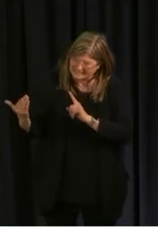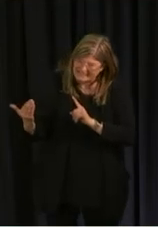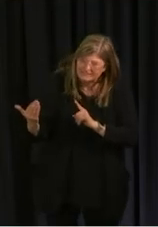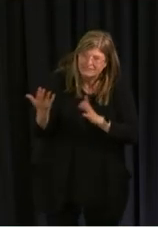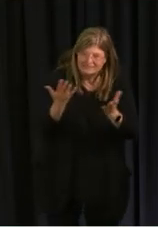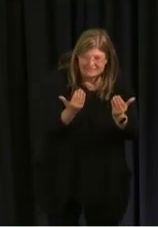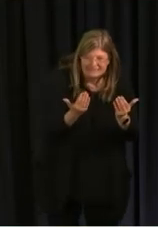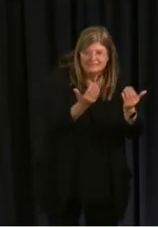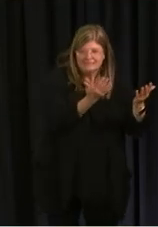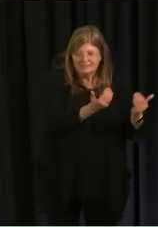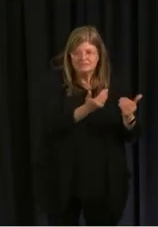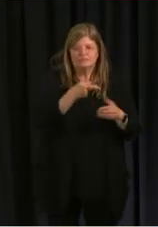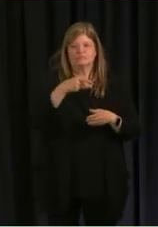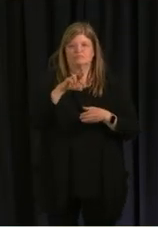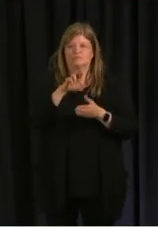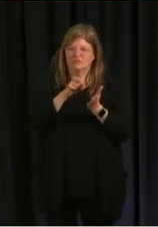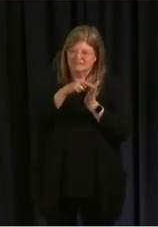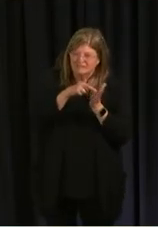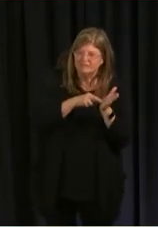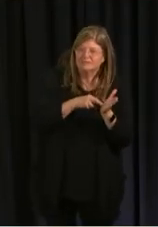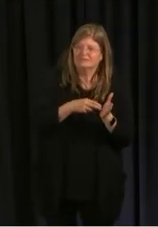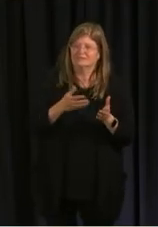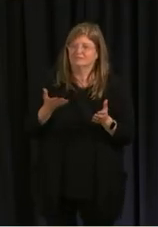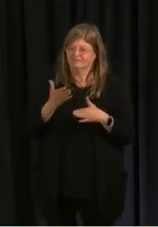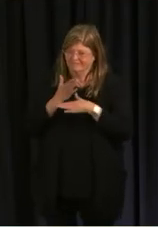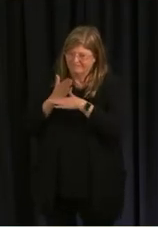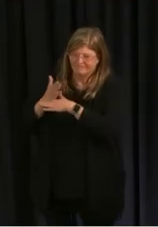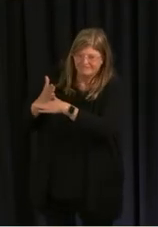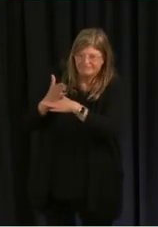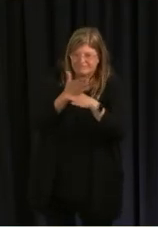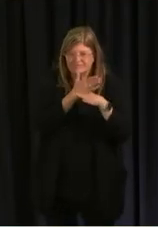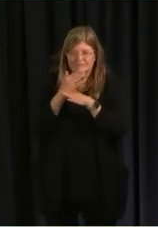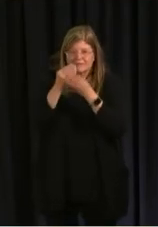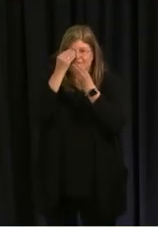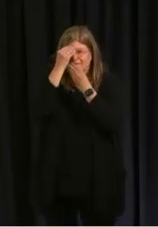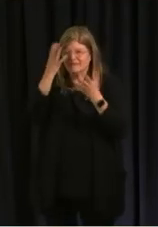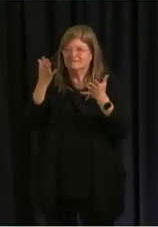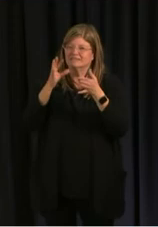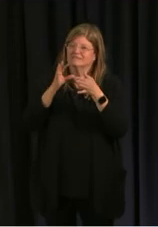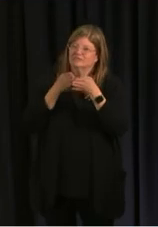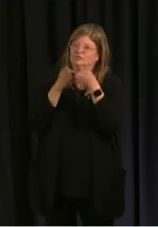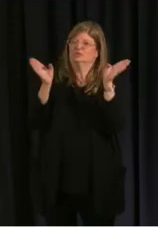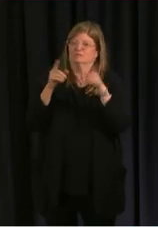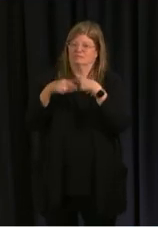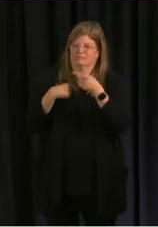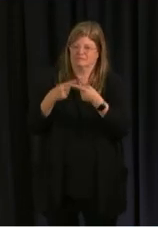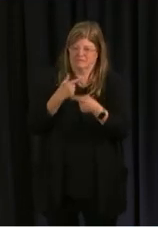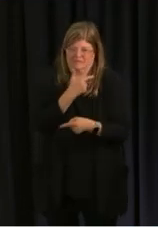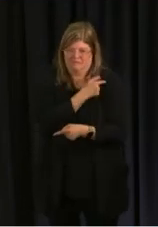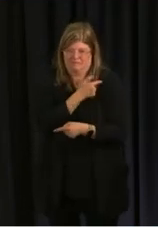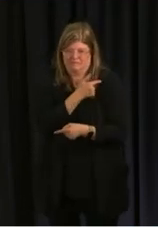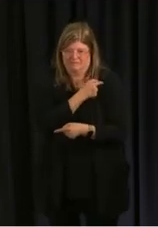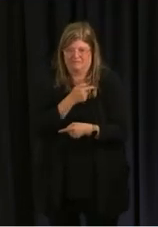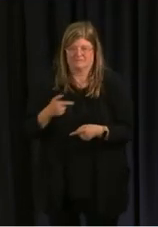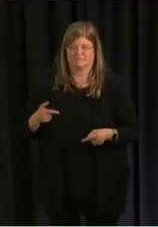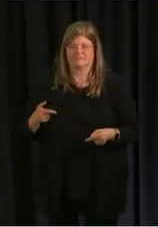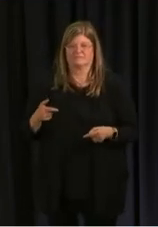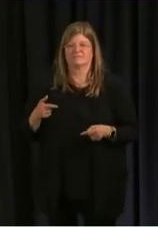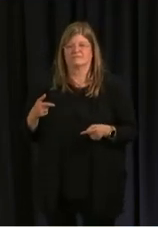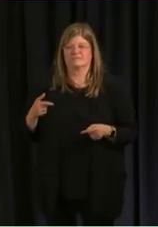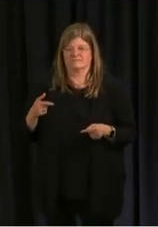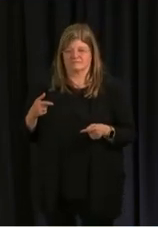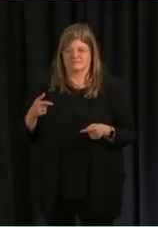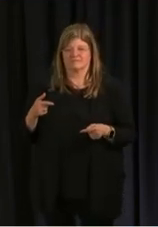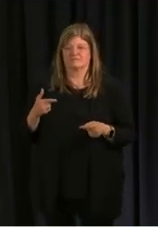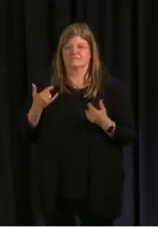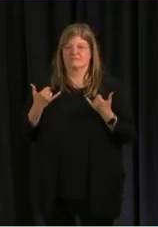vaccine appointment, but also share just general information with them about the vaccines, answer their questions, and then help